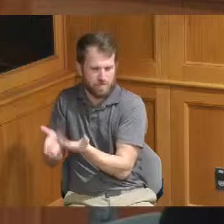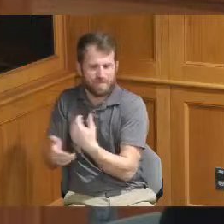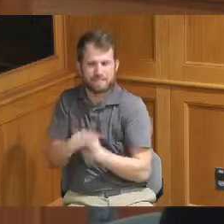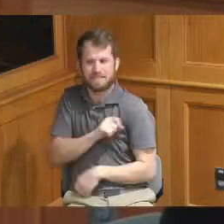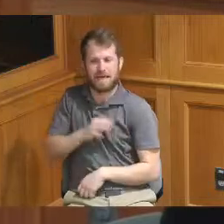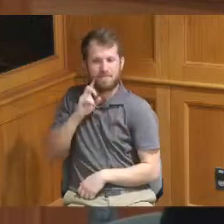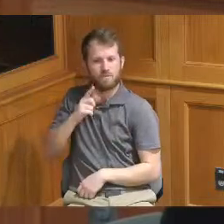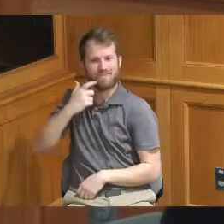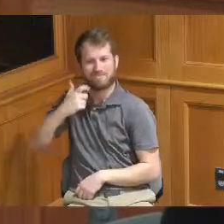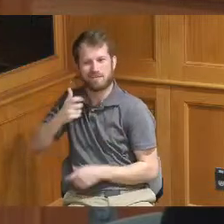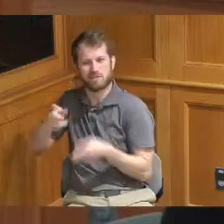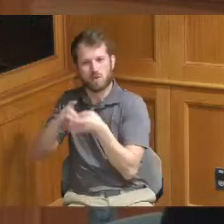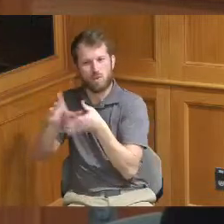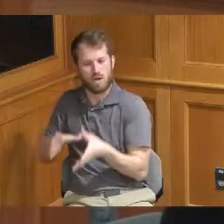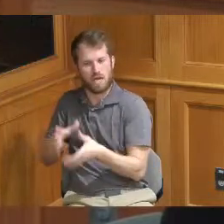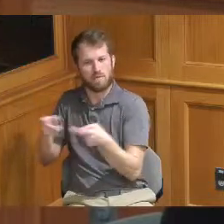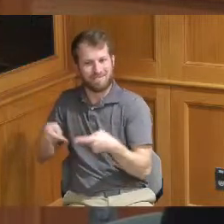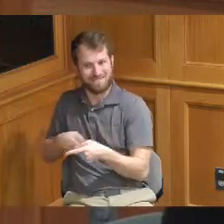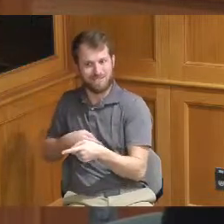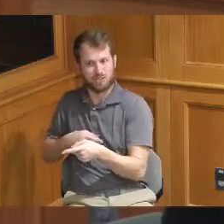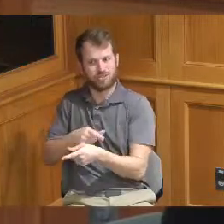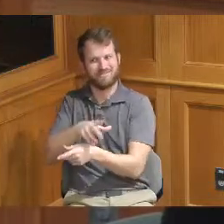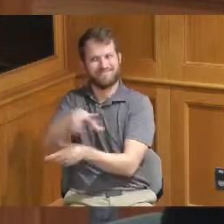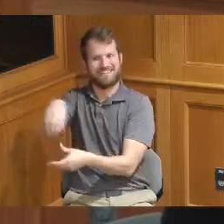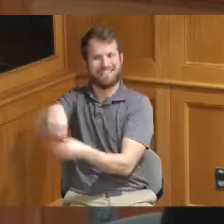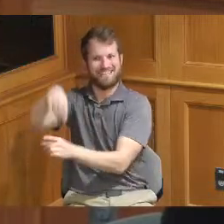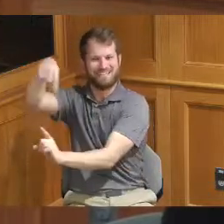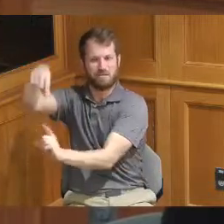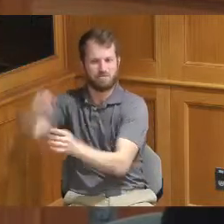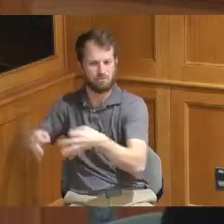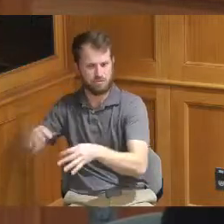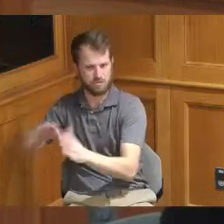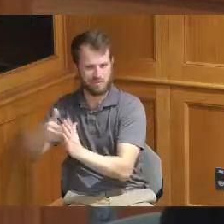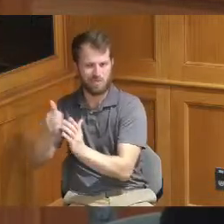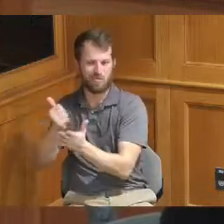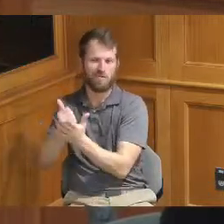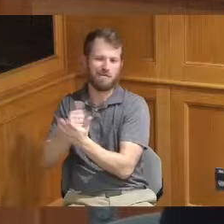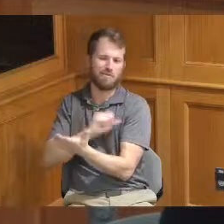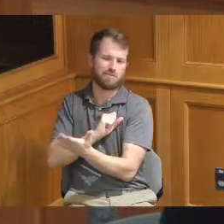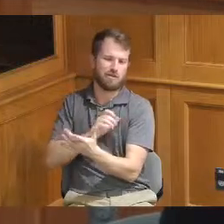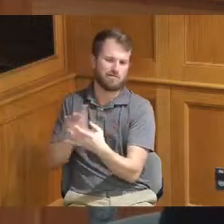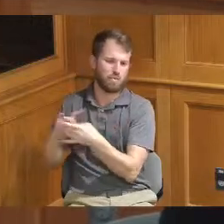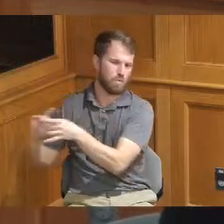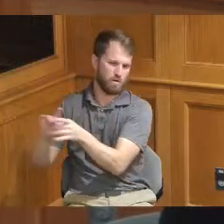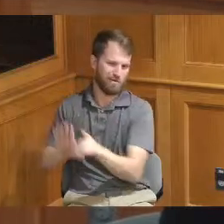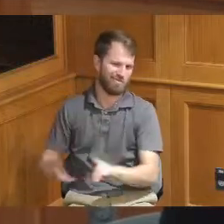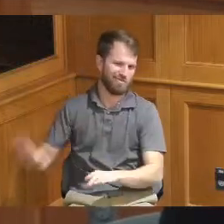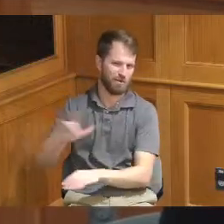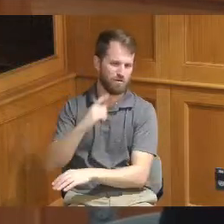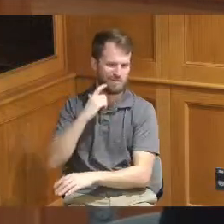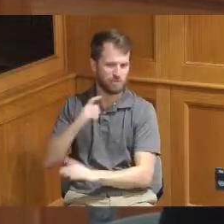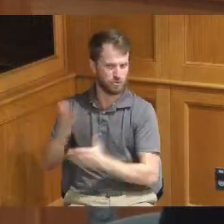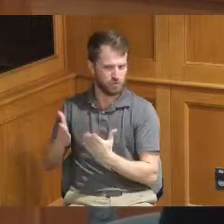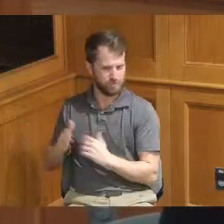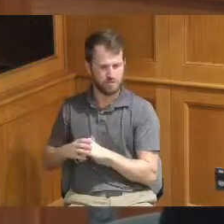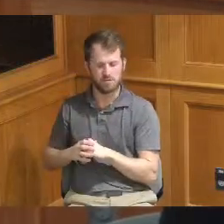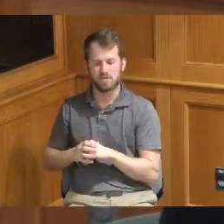the addiction coordinator position within the Justice Center to help the Sheriff's Office coordinate all of their addiction services, as well